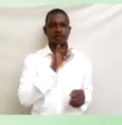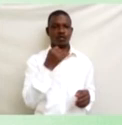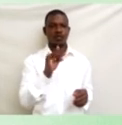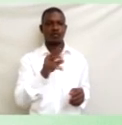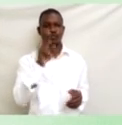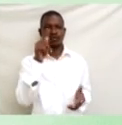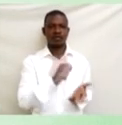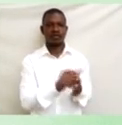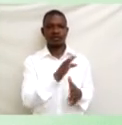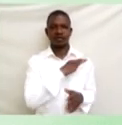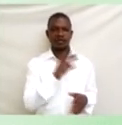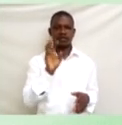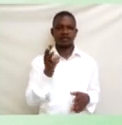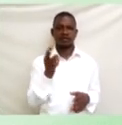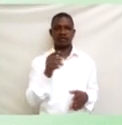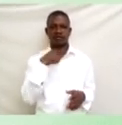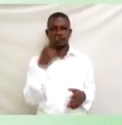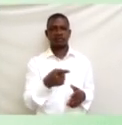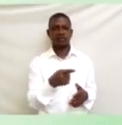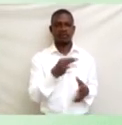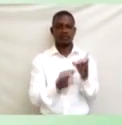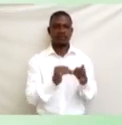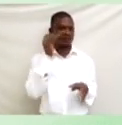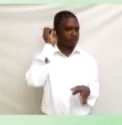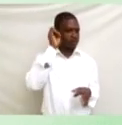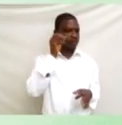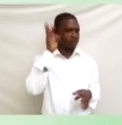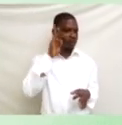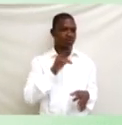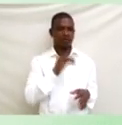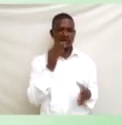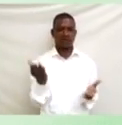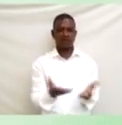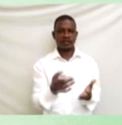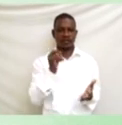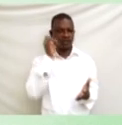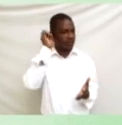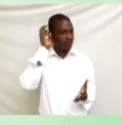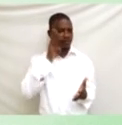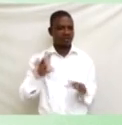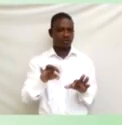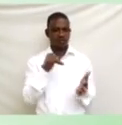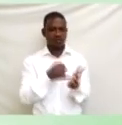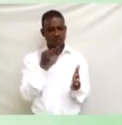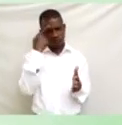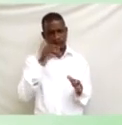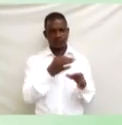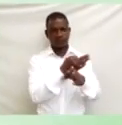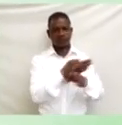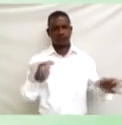of 2016 says, if he were here, he would do it for